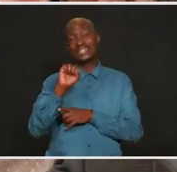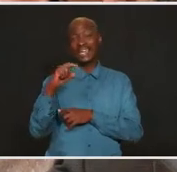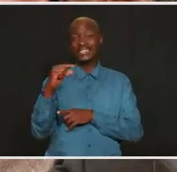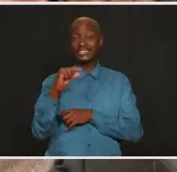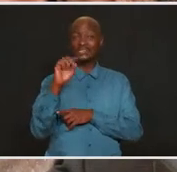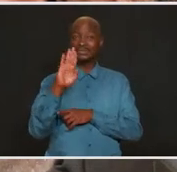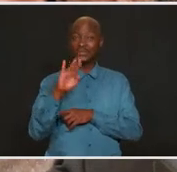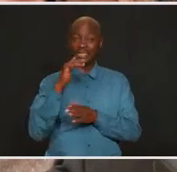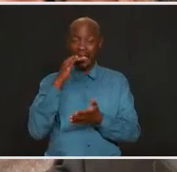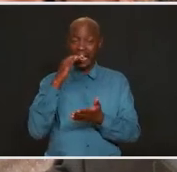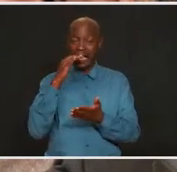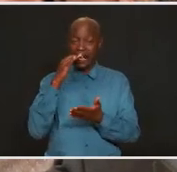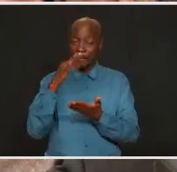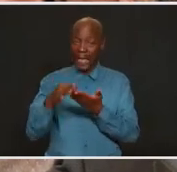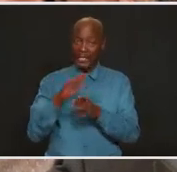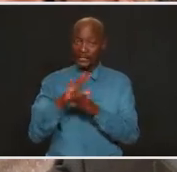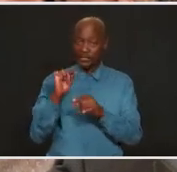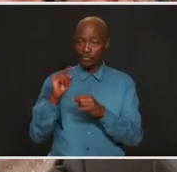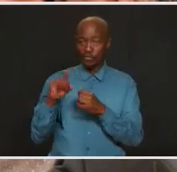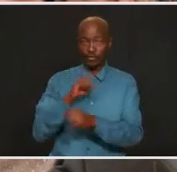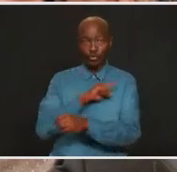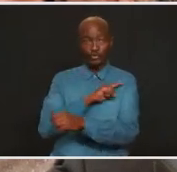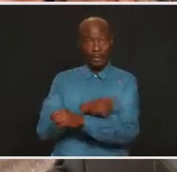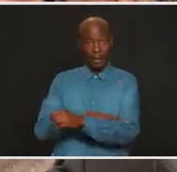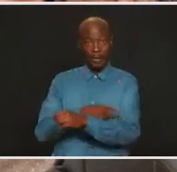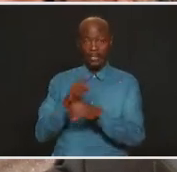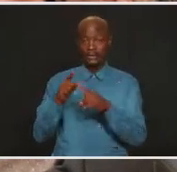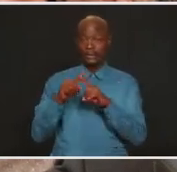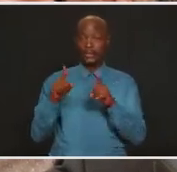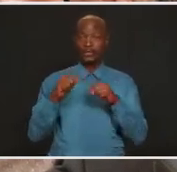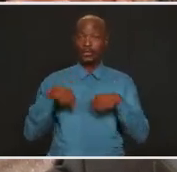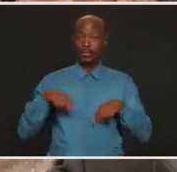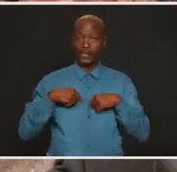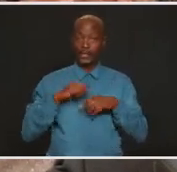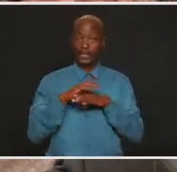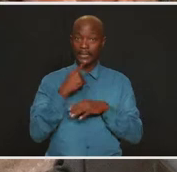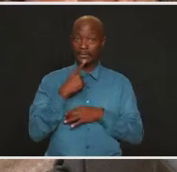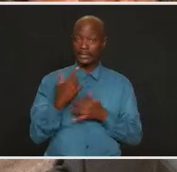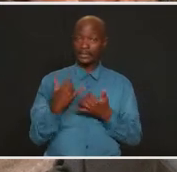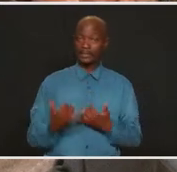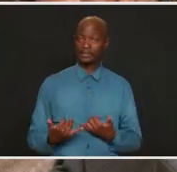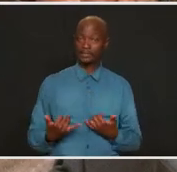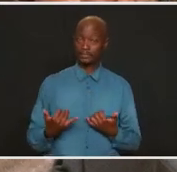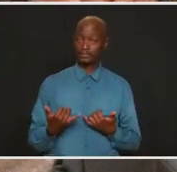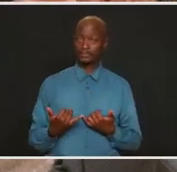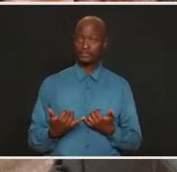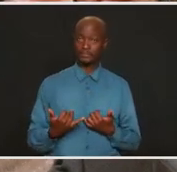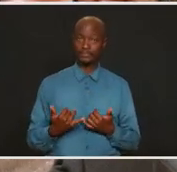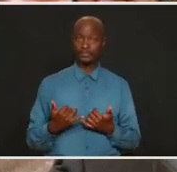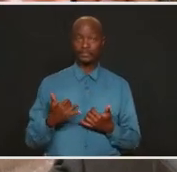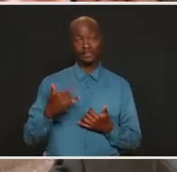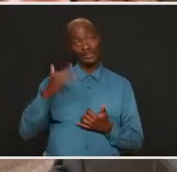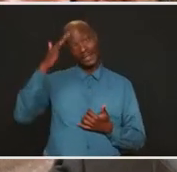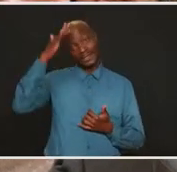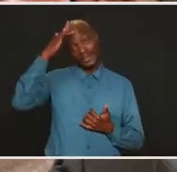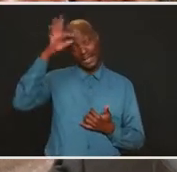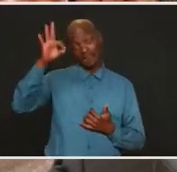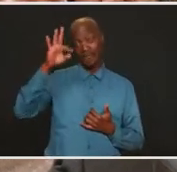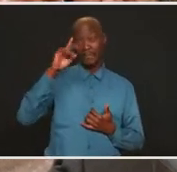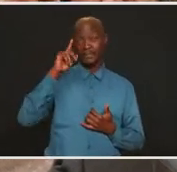applies for for those Powers so we are saying now um the the the the government